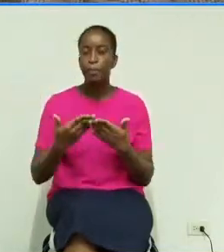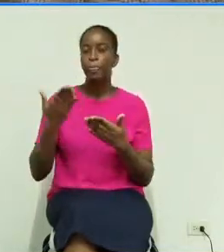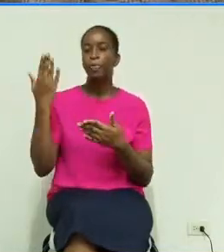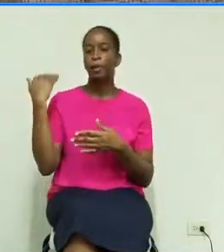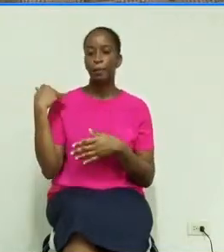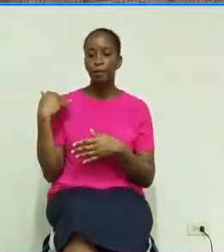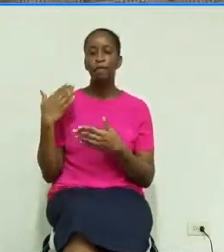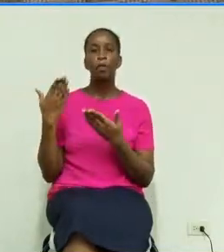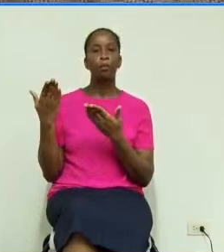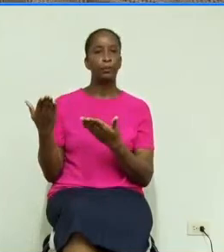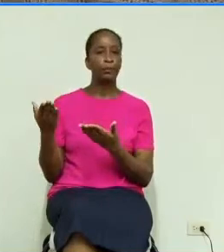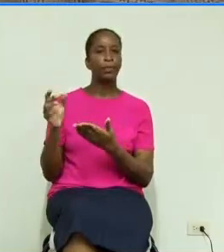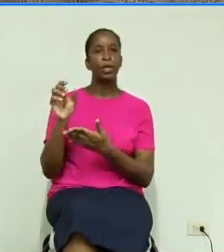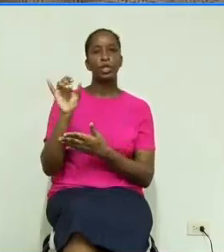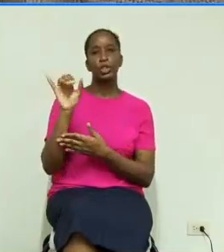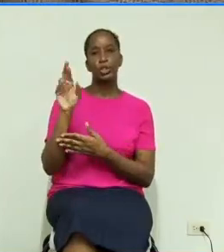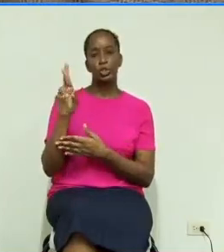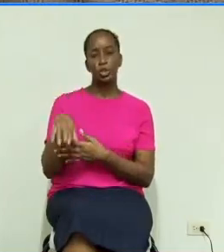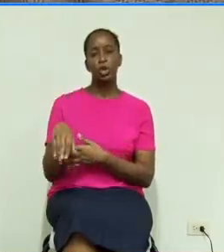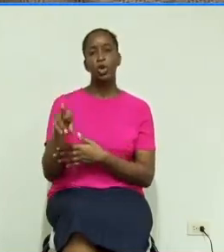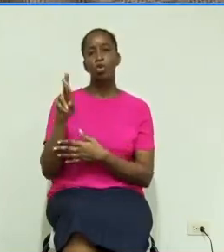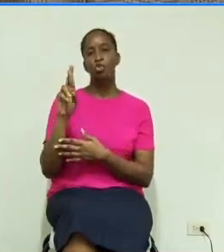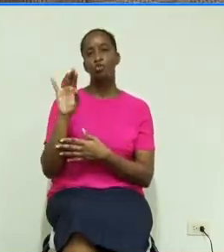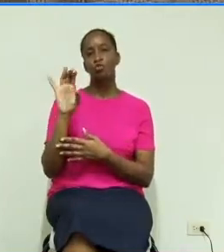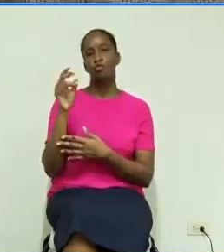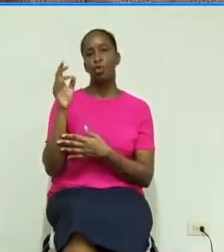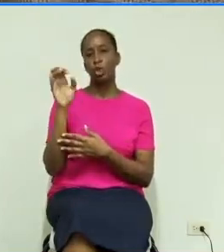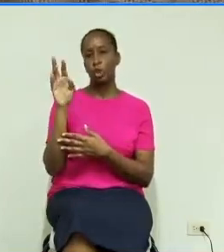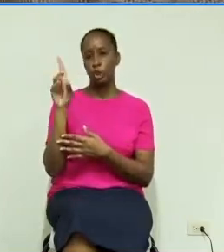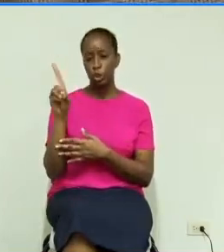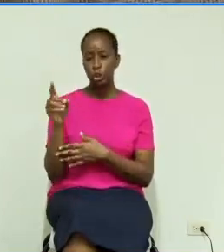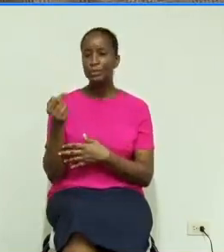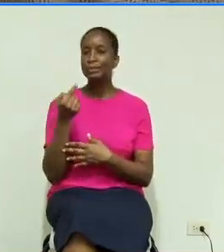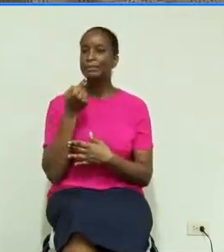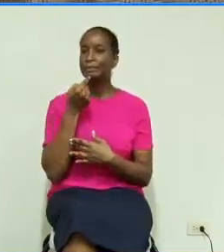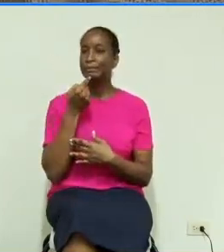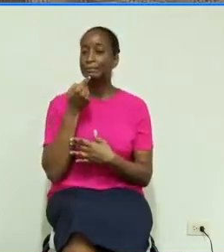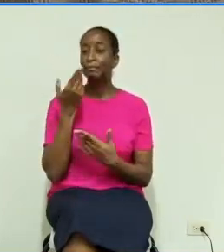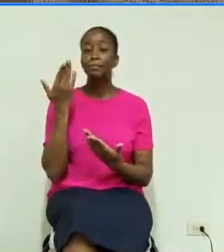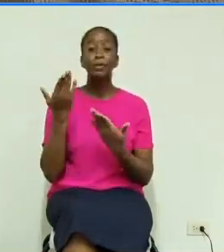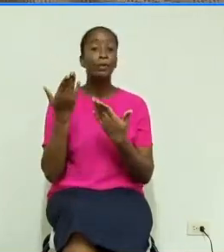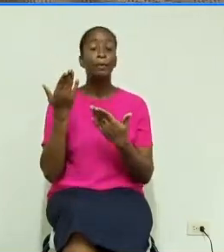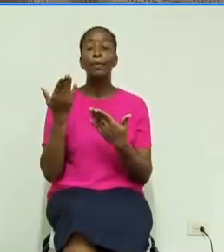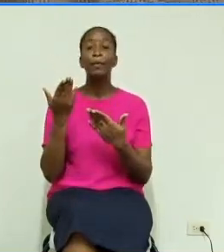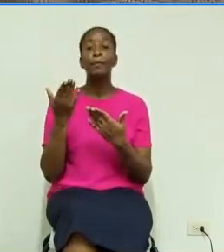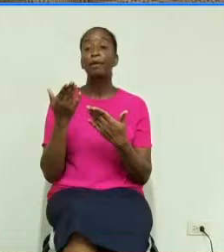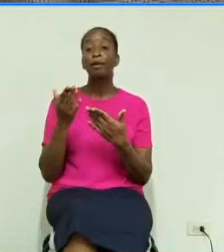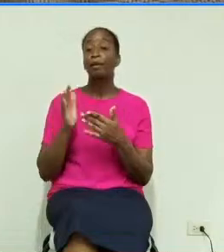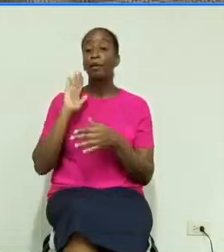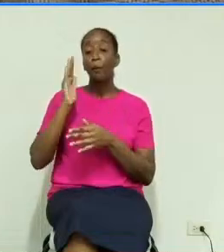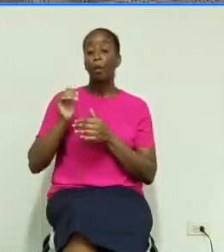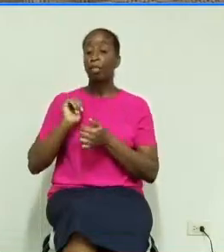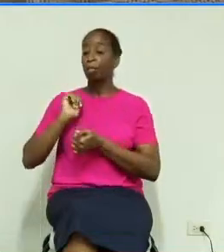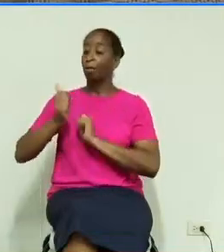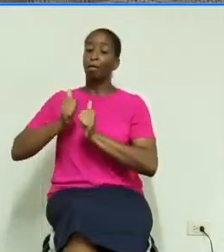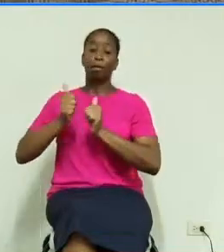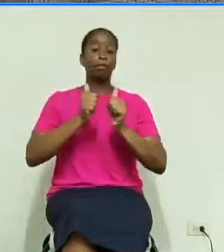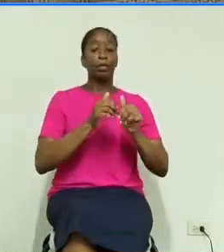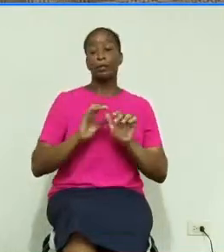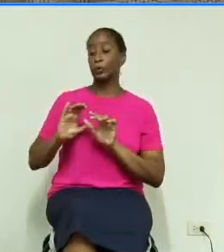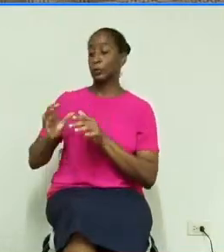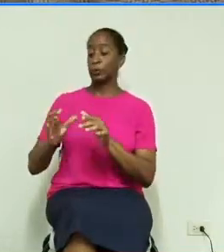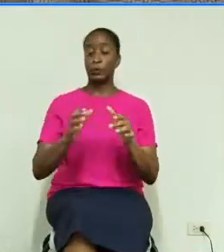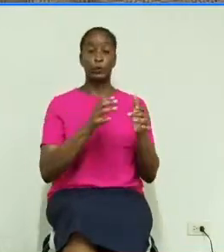splinter groups arising just to get to the 10% threshold. Now, in